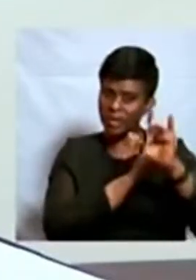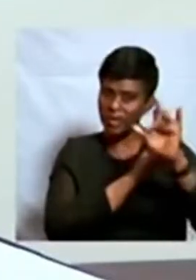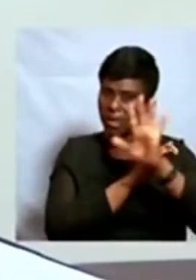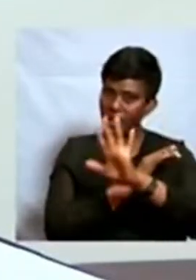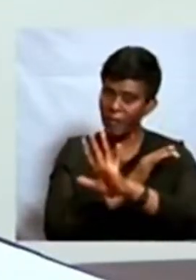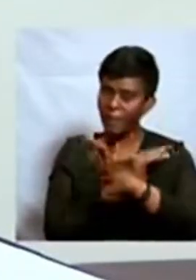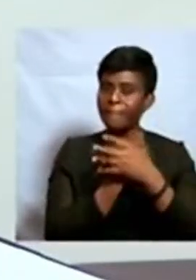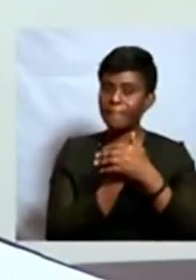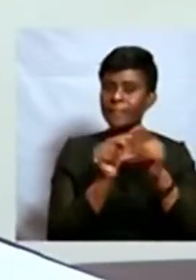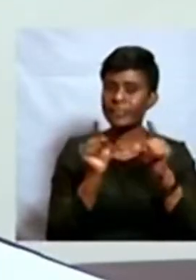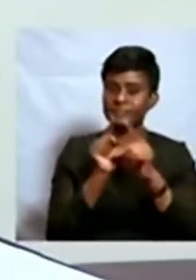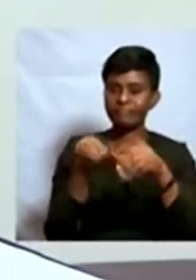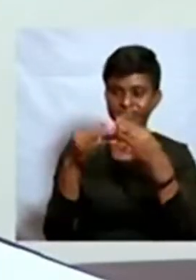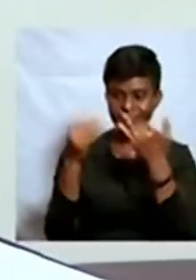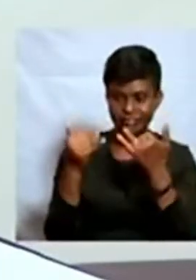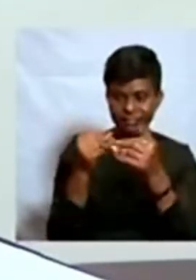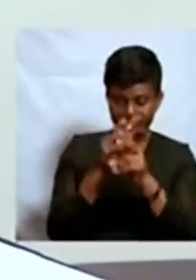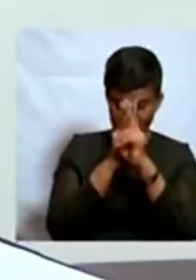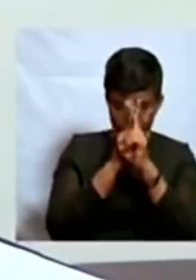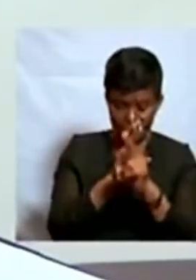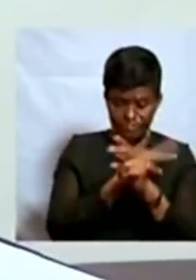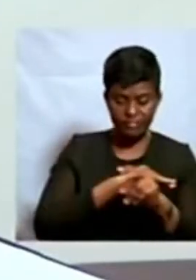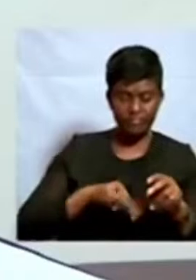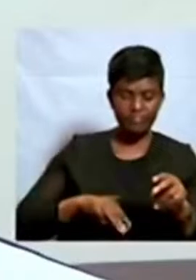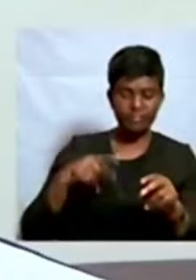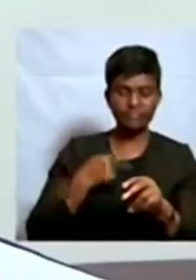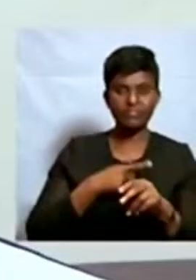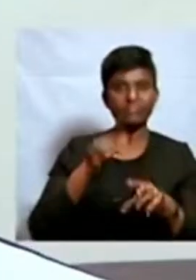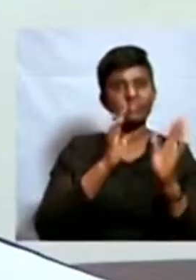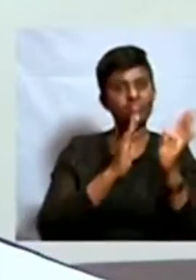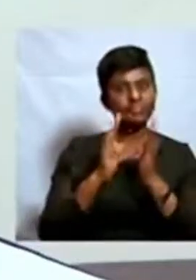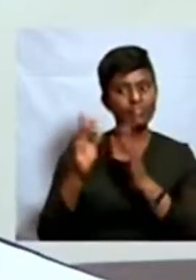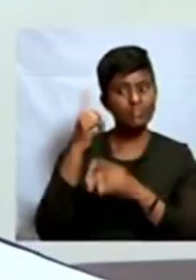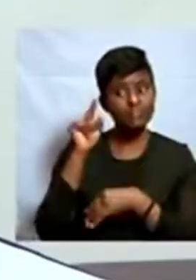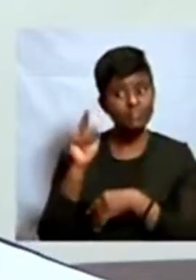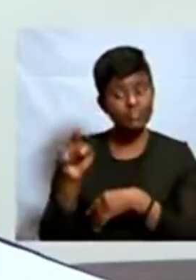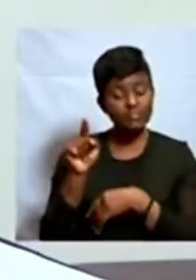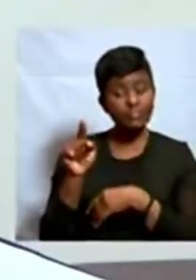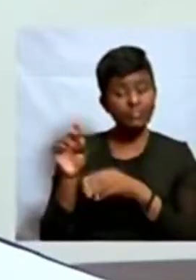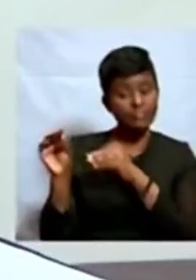there, it gives honorable members an option for you to